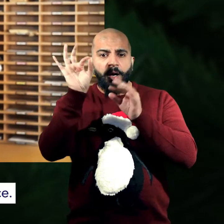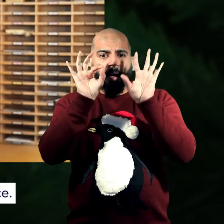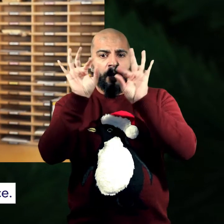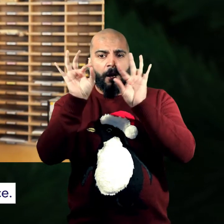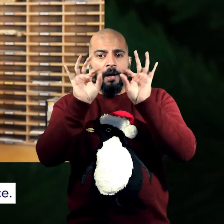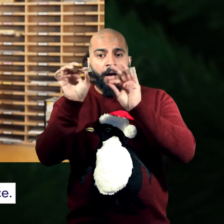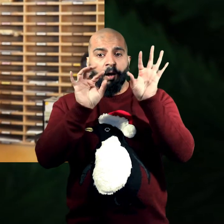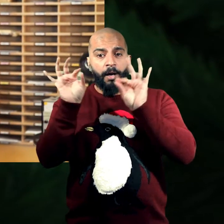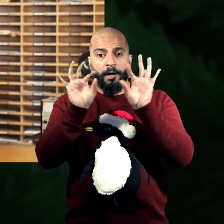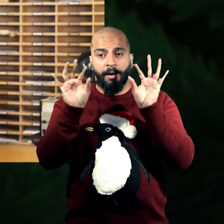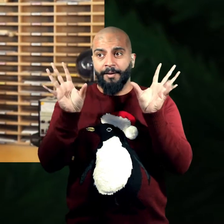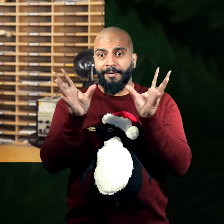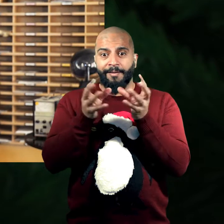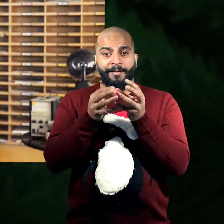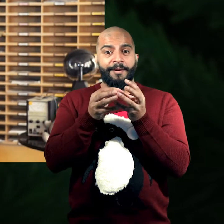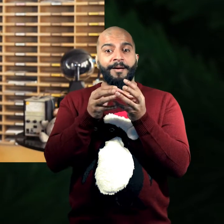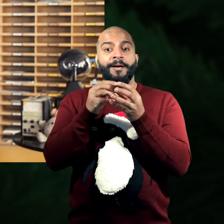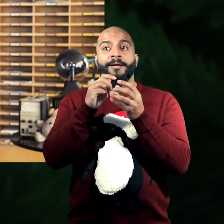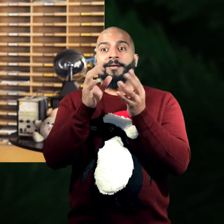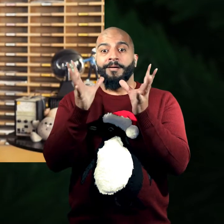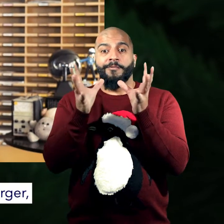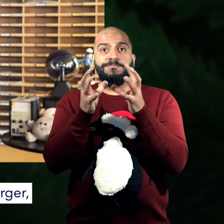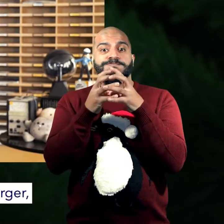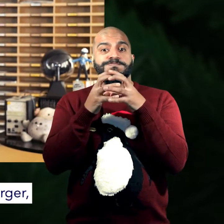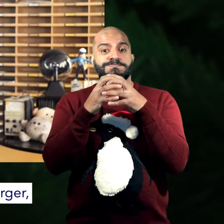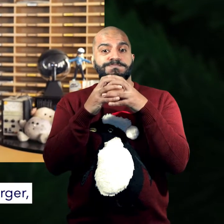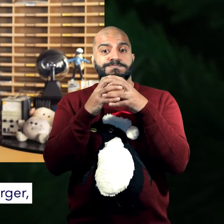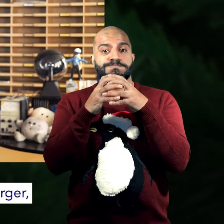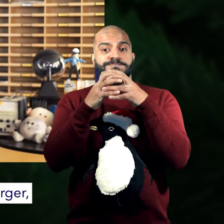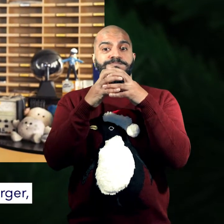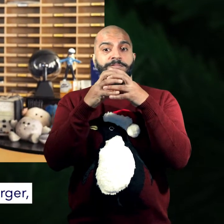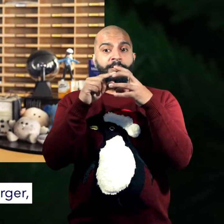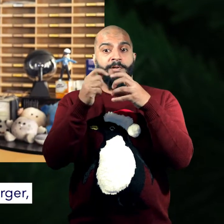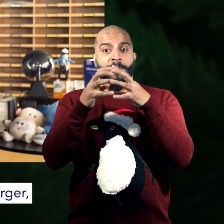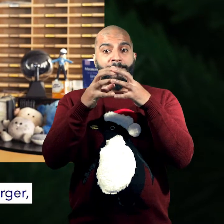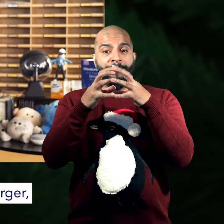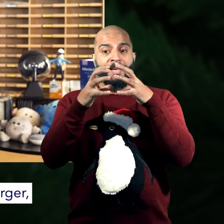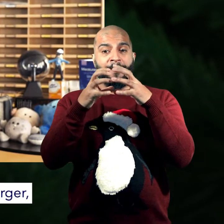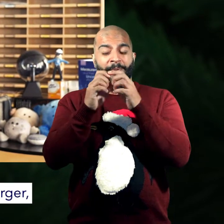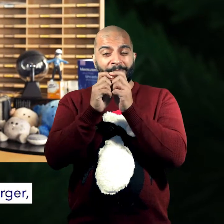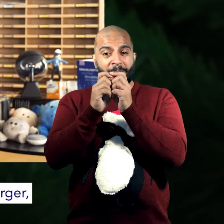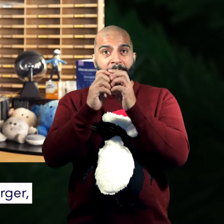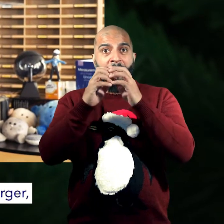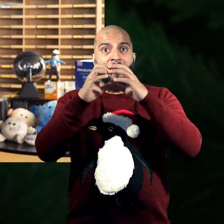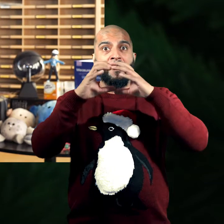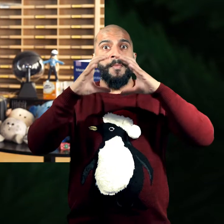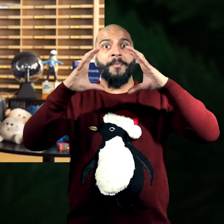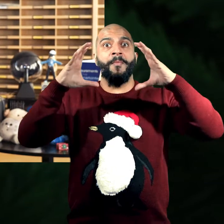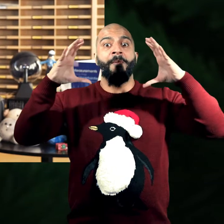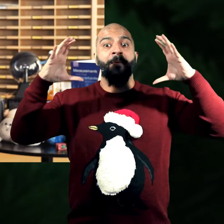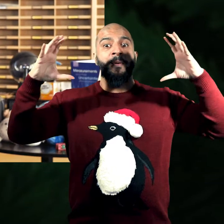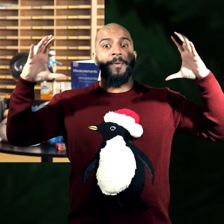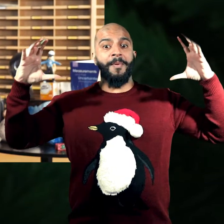some complicated force. And so they stick together, and eventually that dust becomes larger and larger